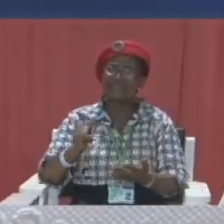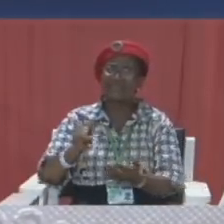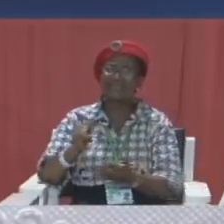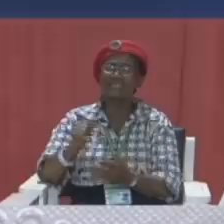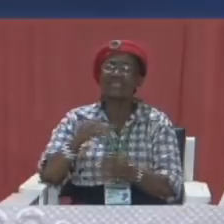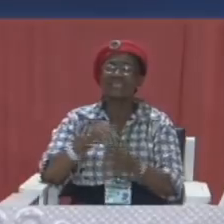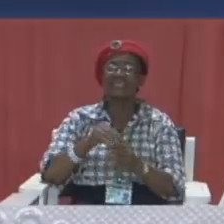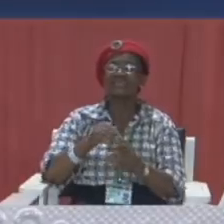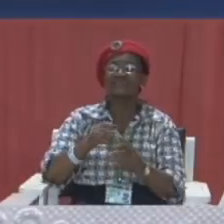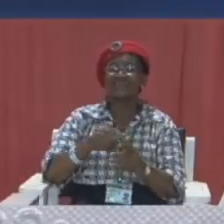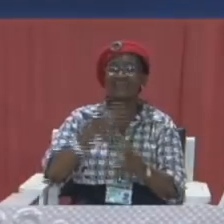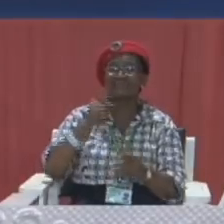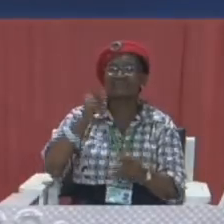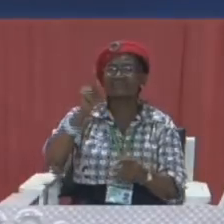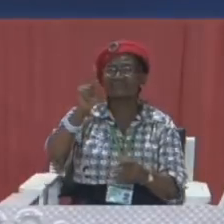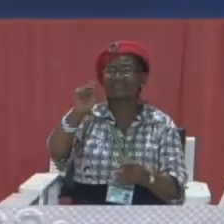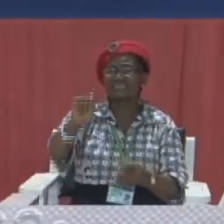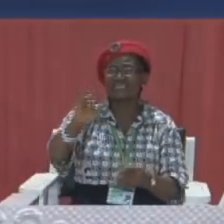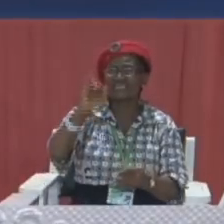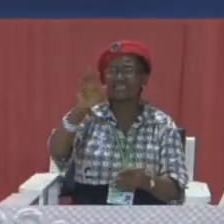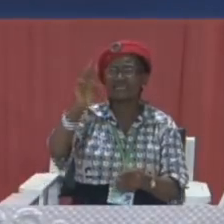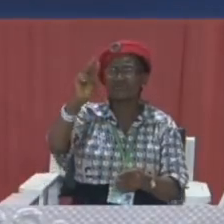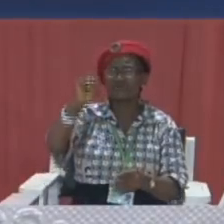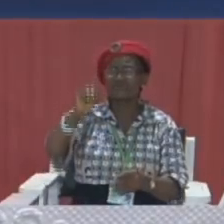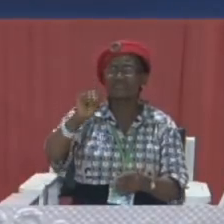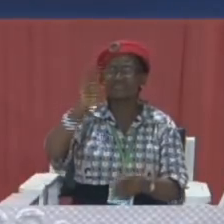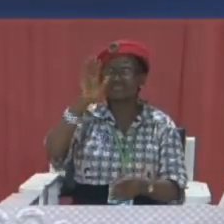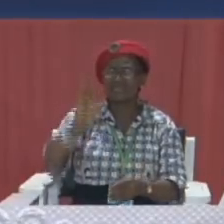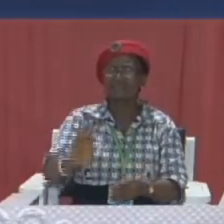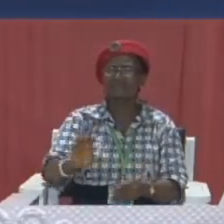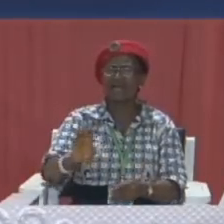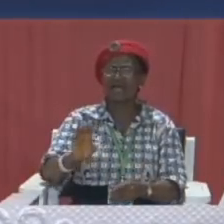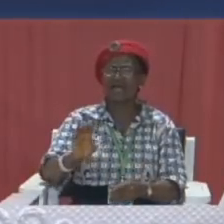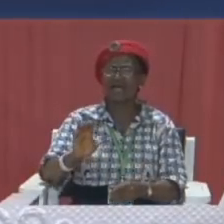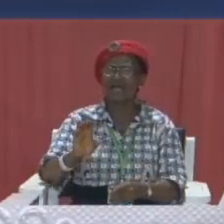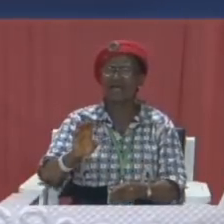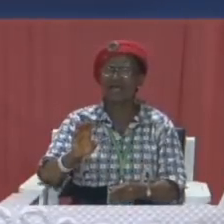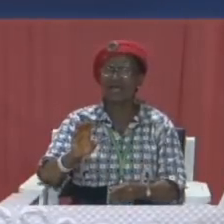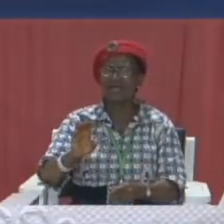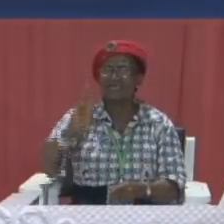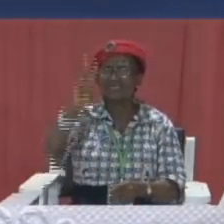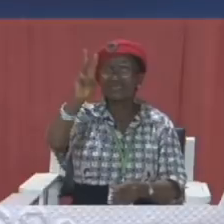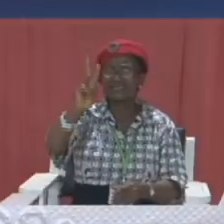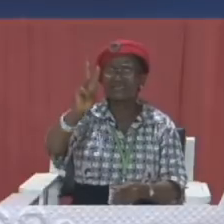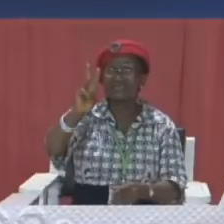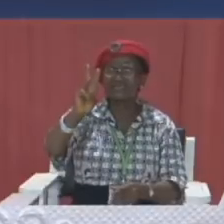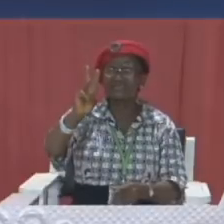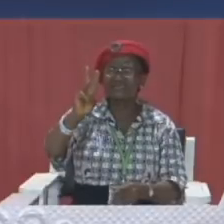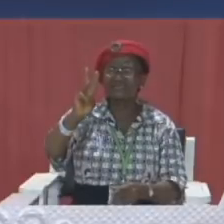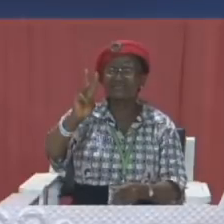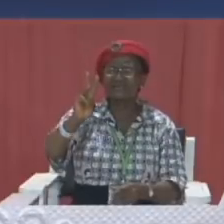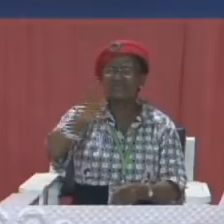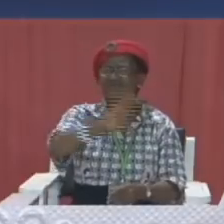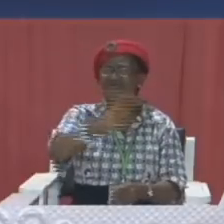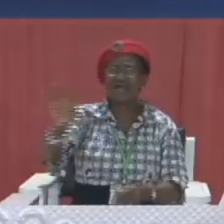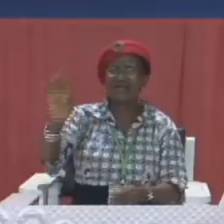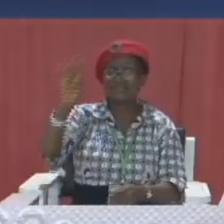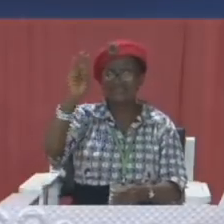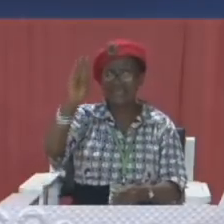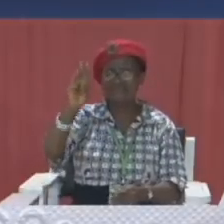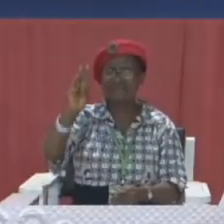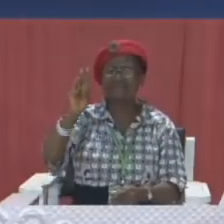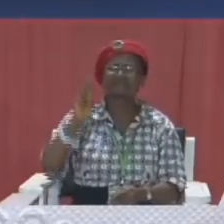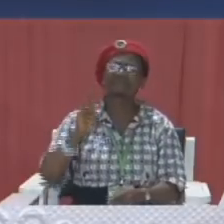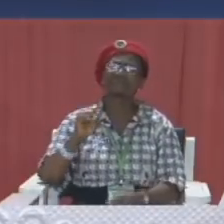1 Timothy chapter 6 verse 7. ese keje. 1 Timothy chapter 6 verse 7. Timothy